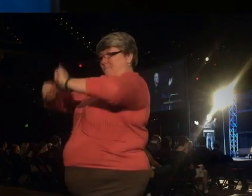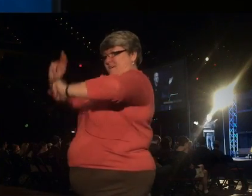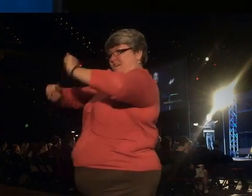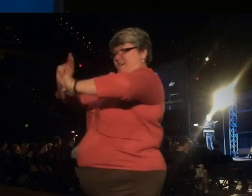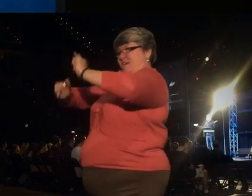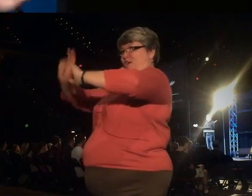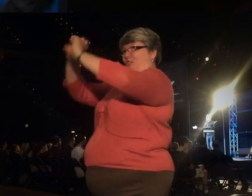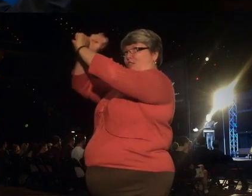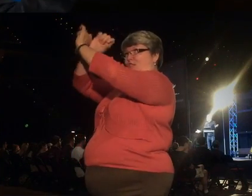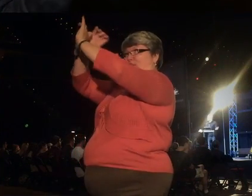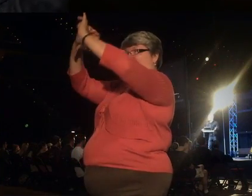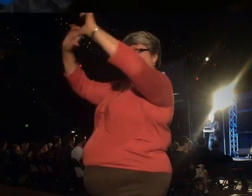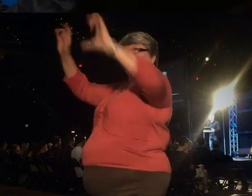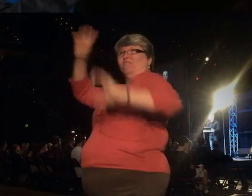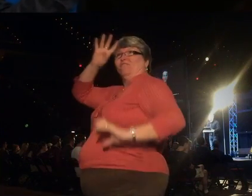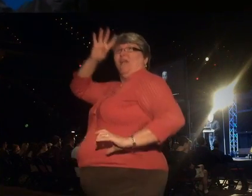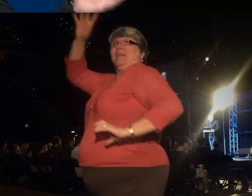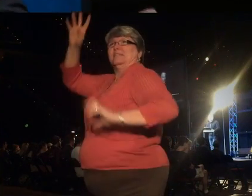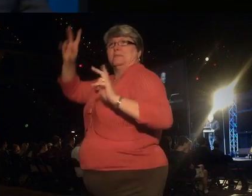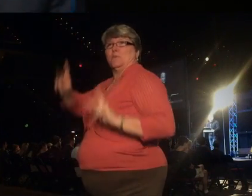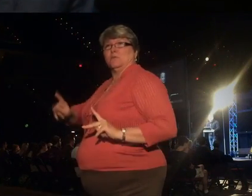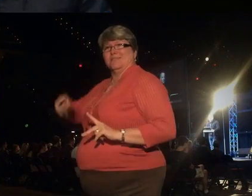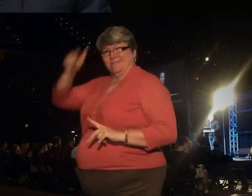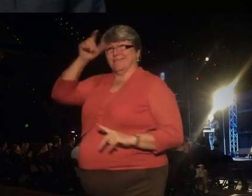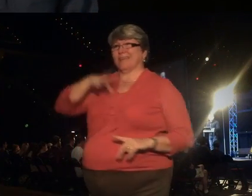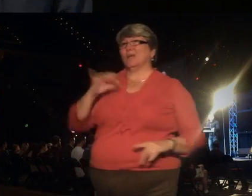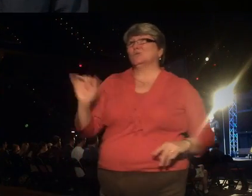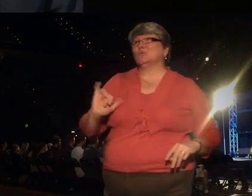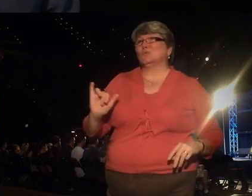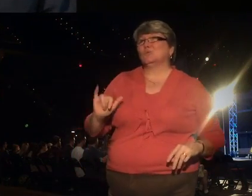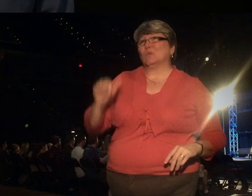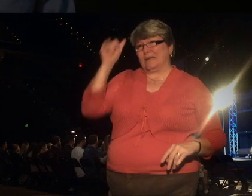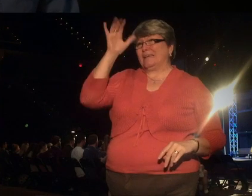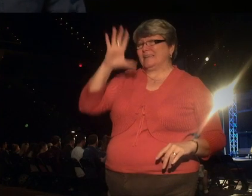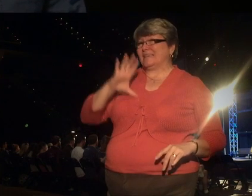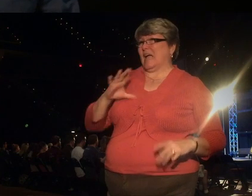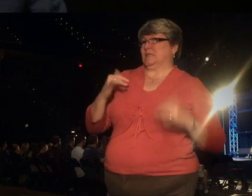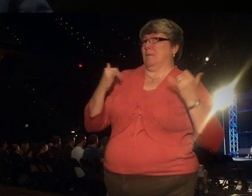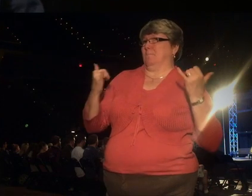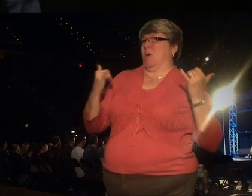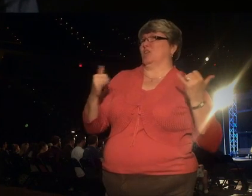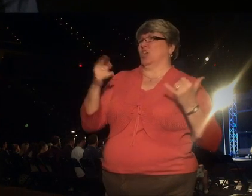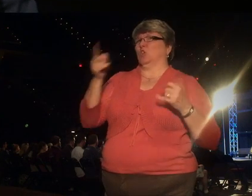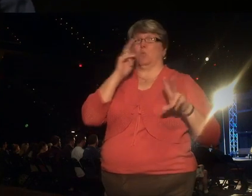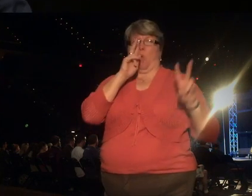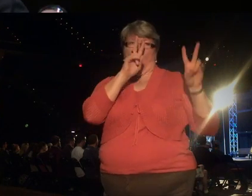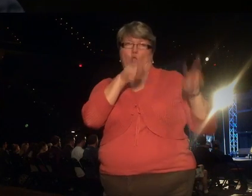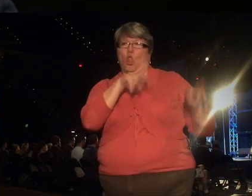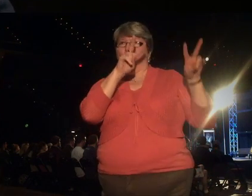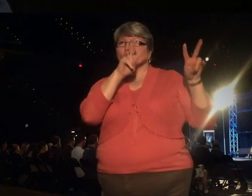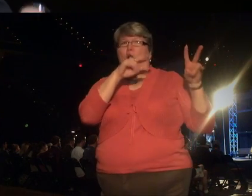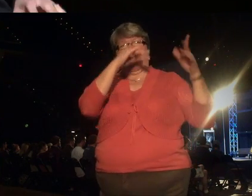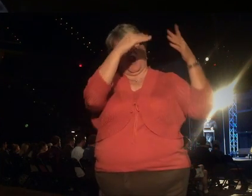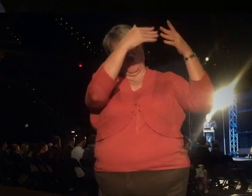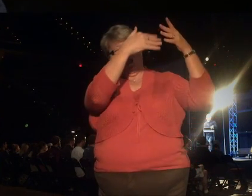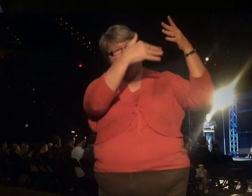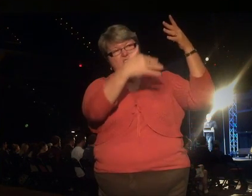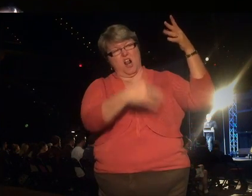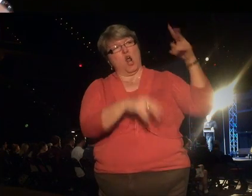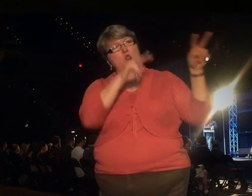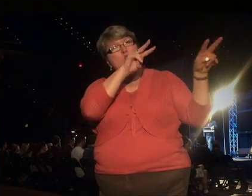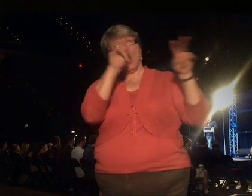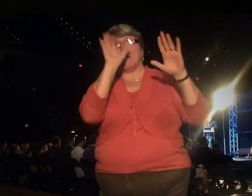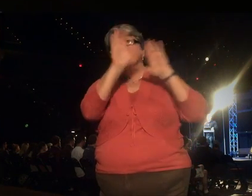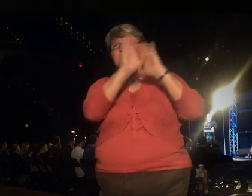to a fantasy person. And guys do it too. Guys, our modern age, you look at an endless display